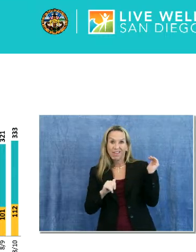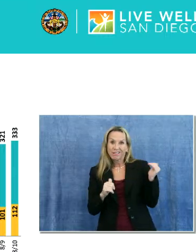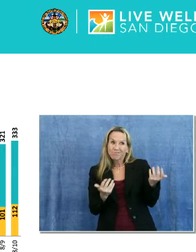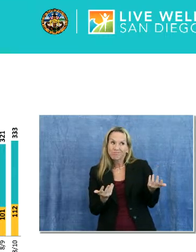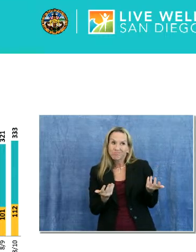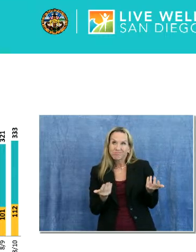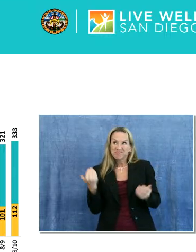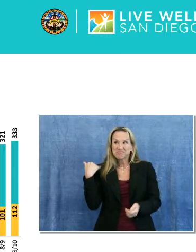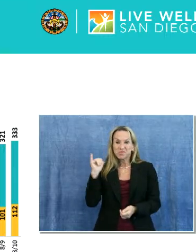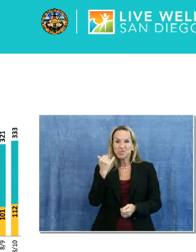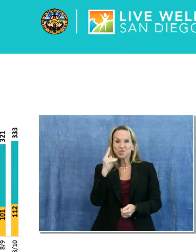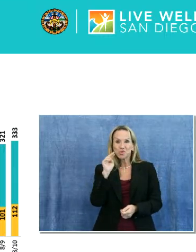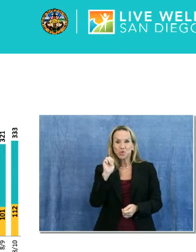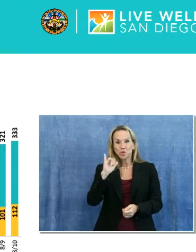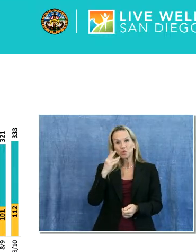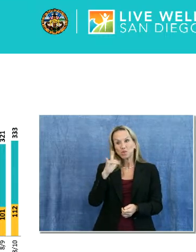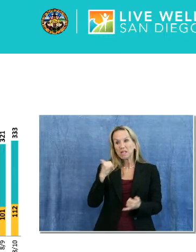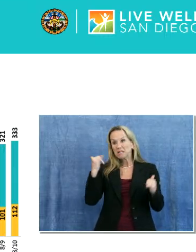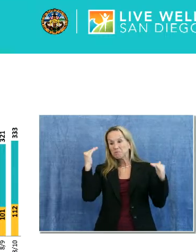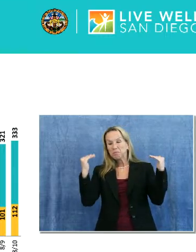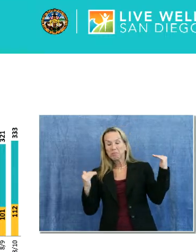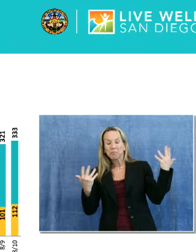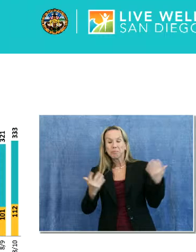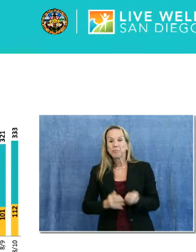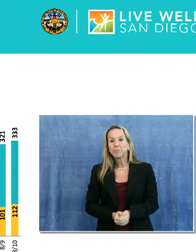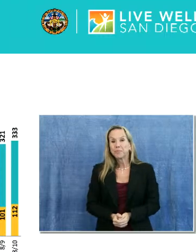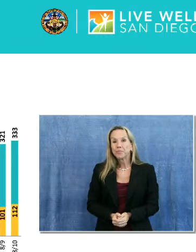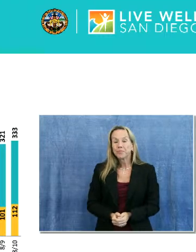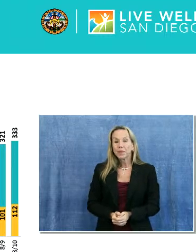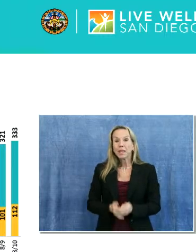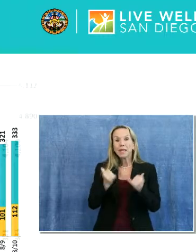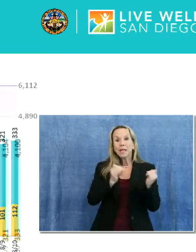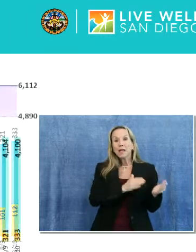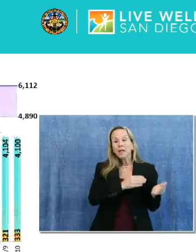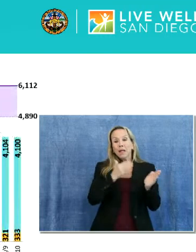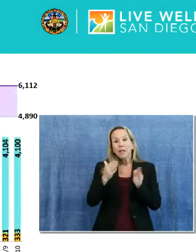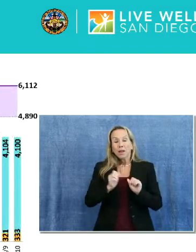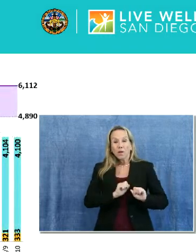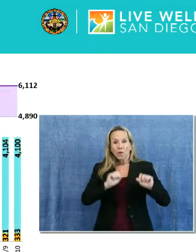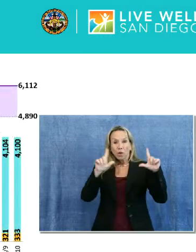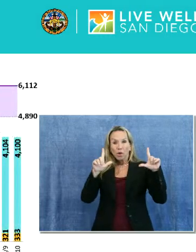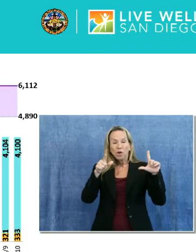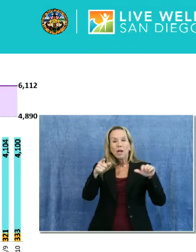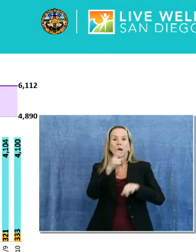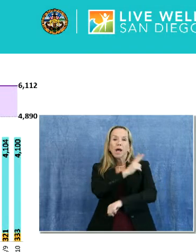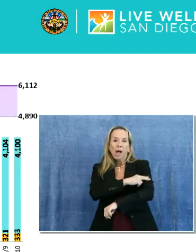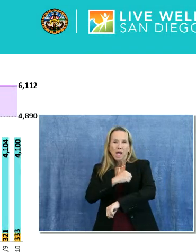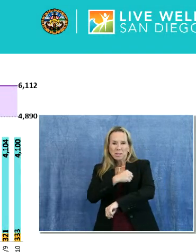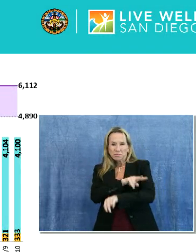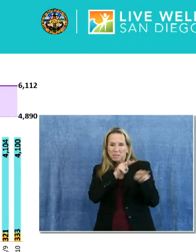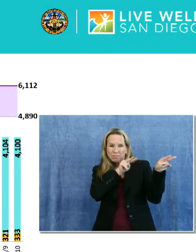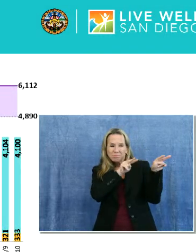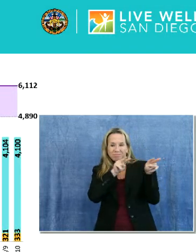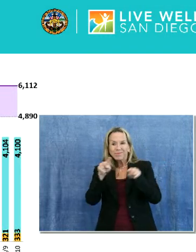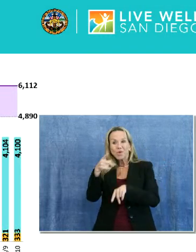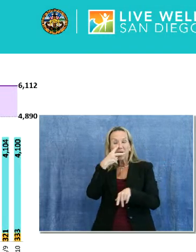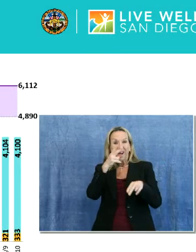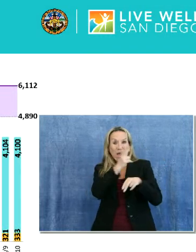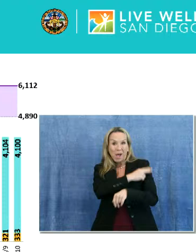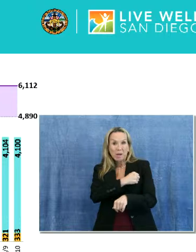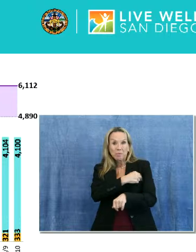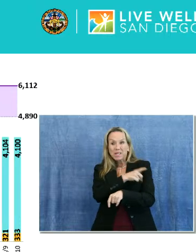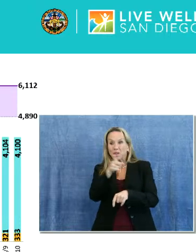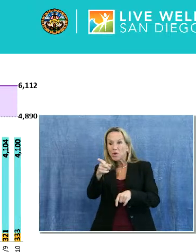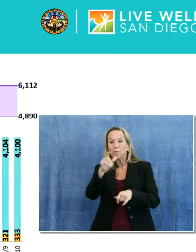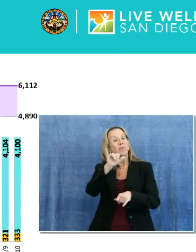back in June and July in particular. We'll go to the next chart, which is our hospital census. Again, you see